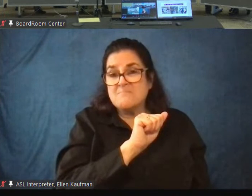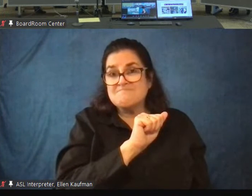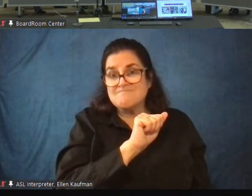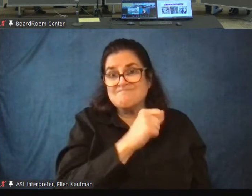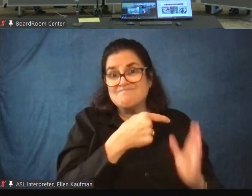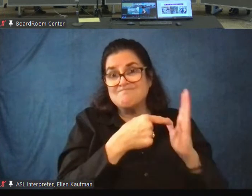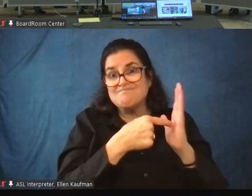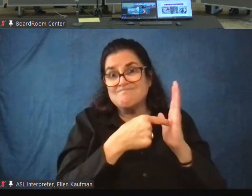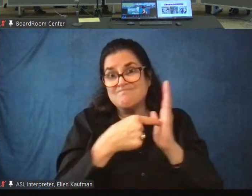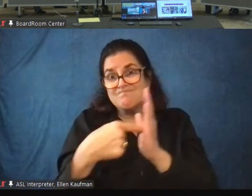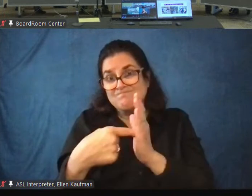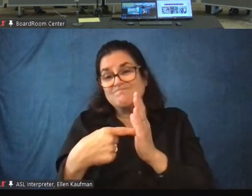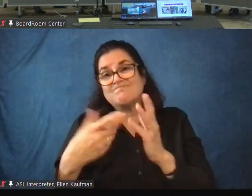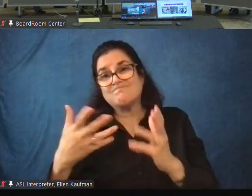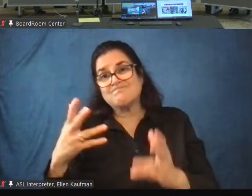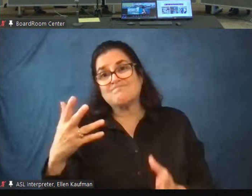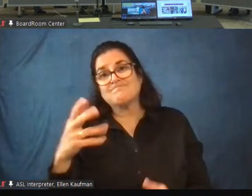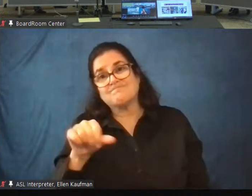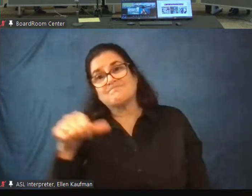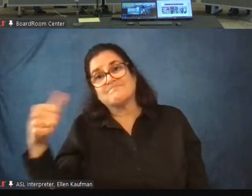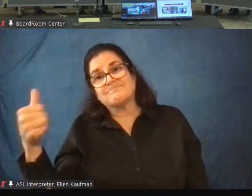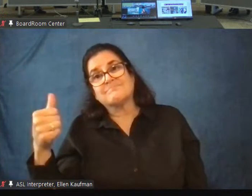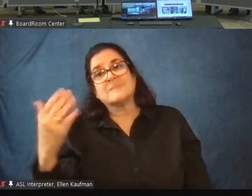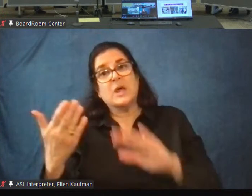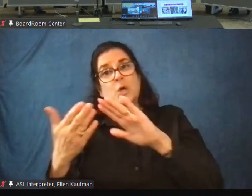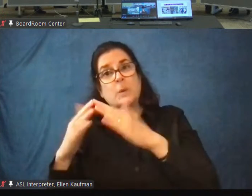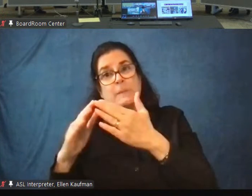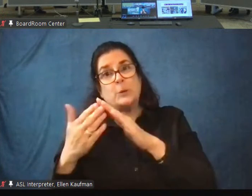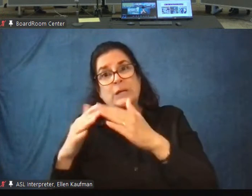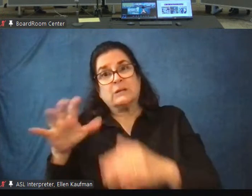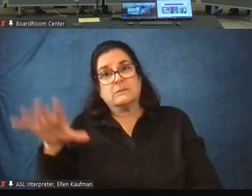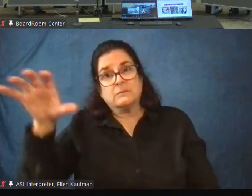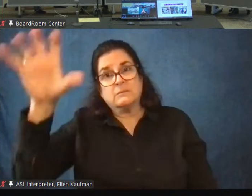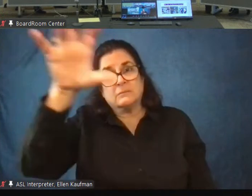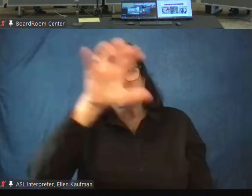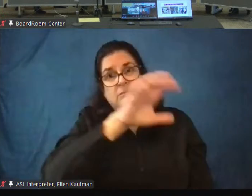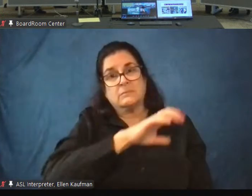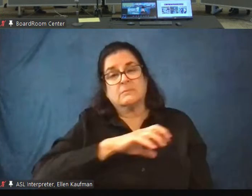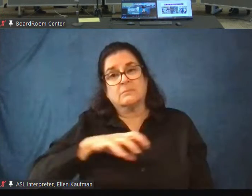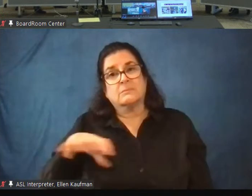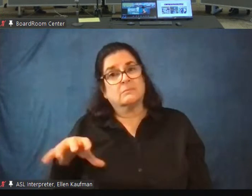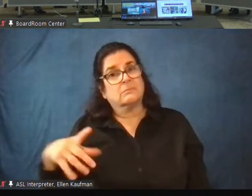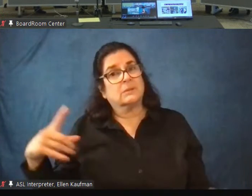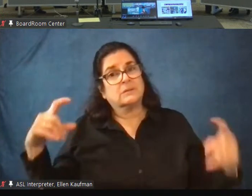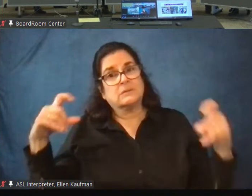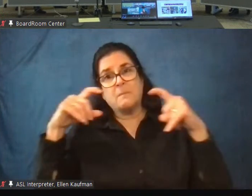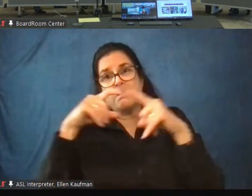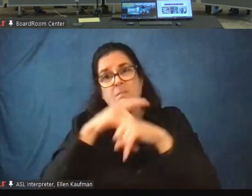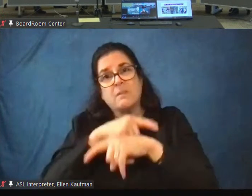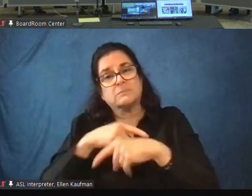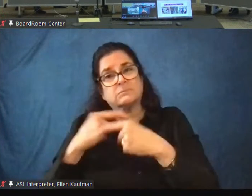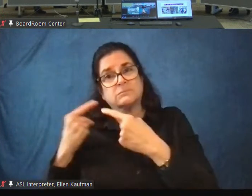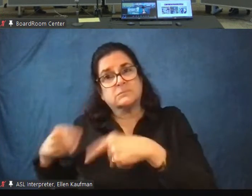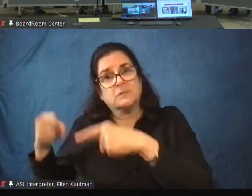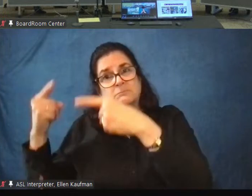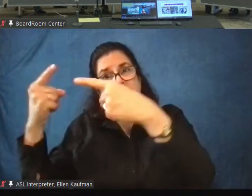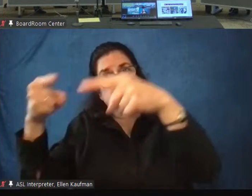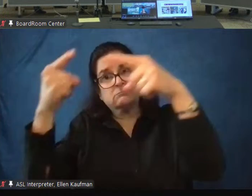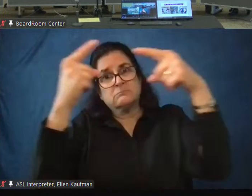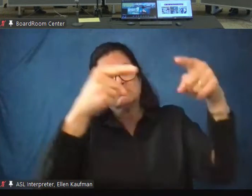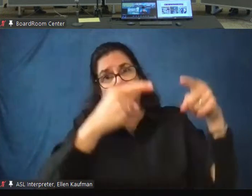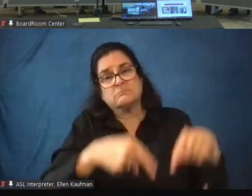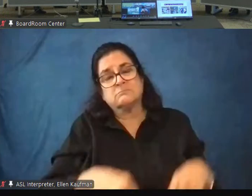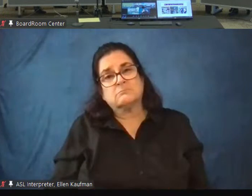very complex issue around the communities that we serve. It is imperative that we have a